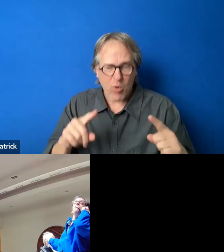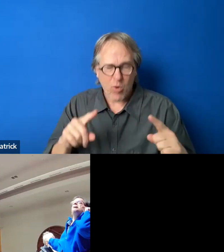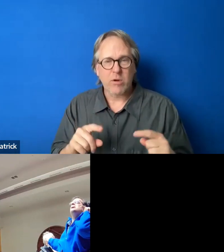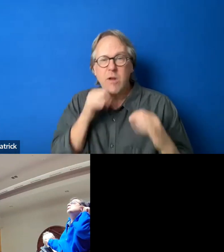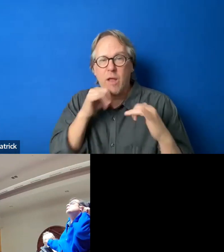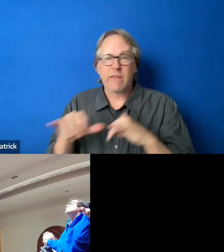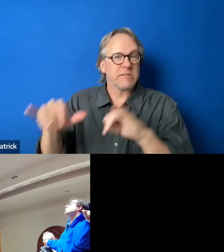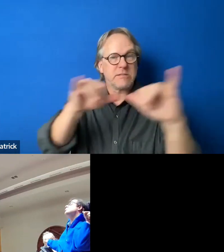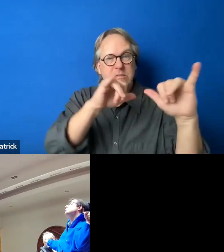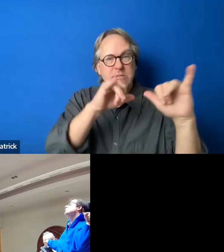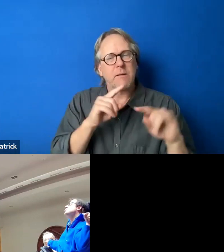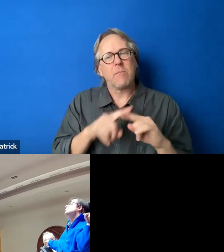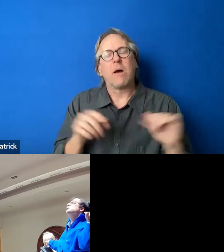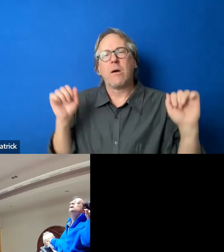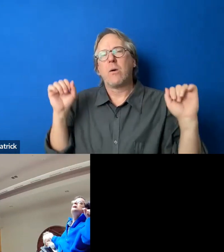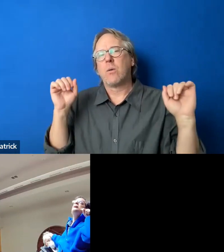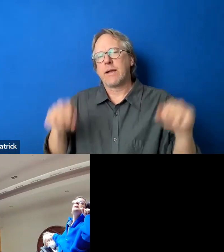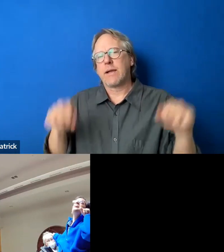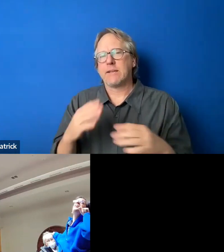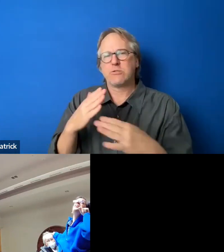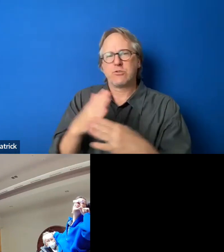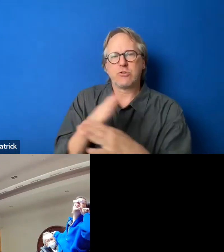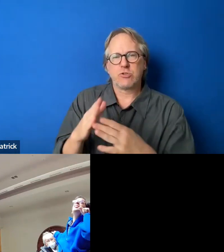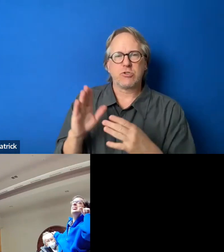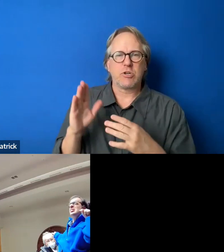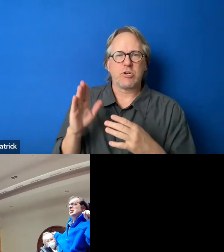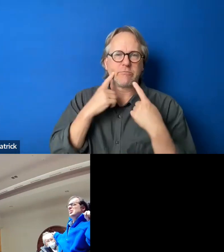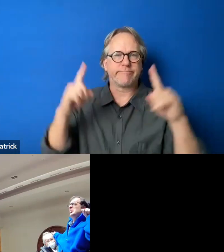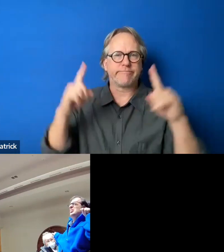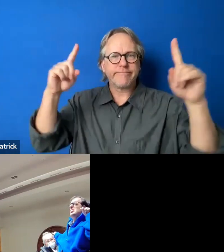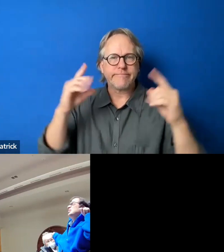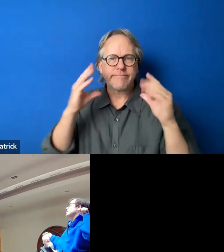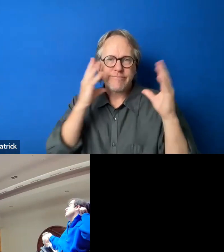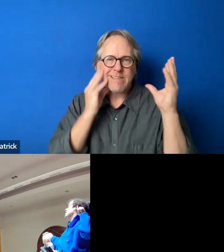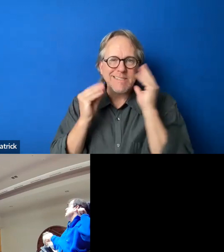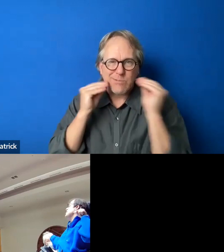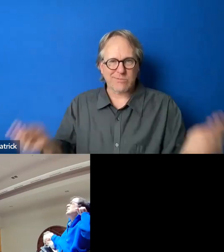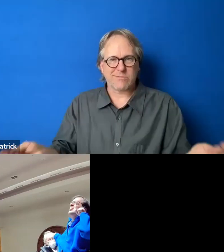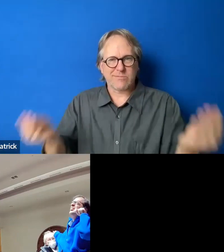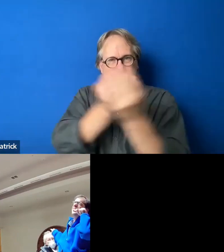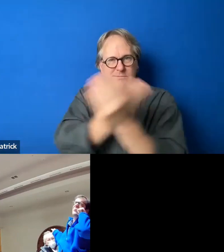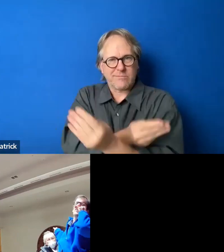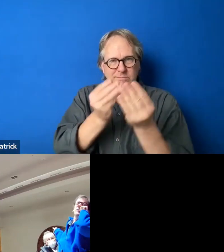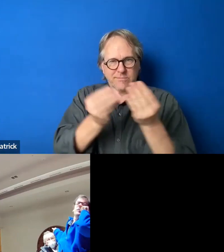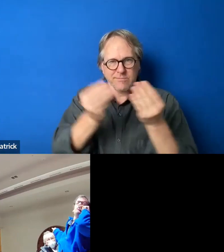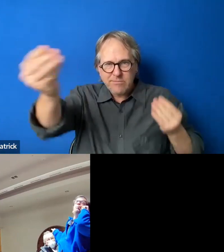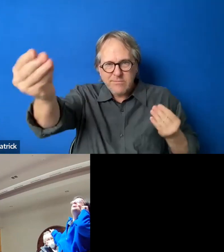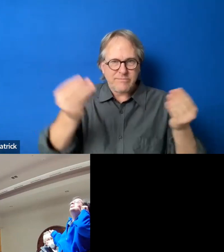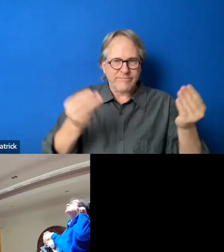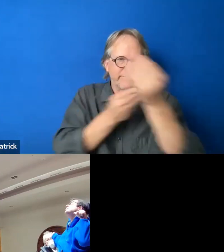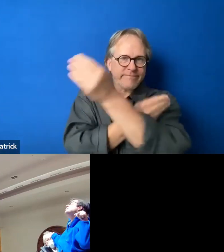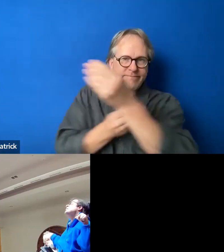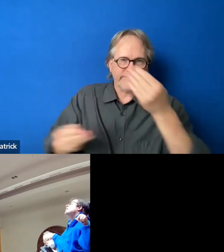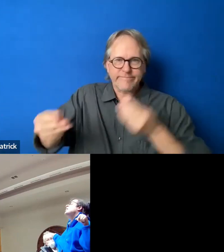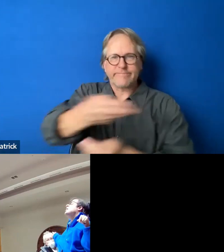But we can do a lot, I think, with sharing of our experiences of